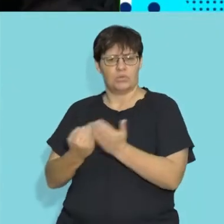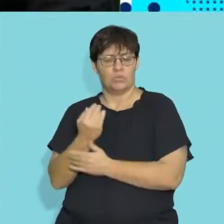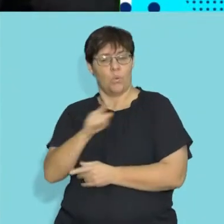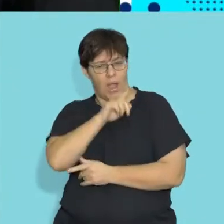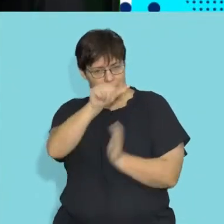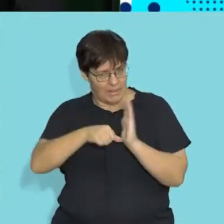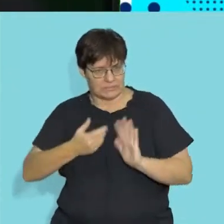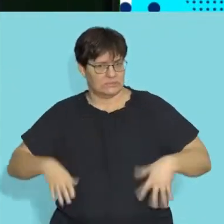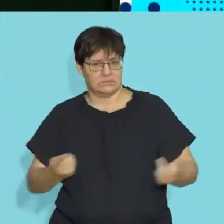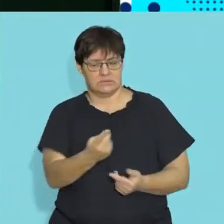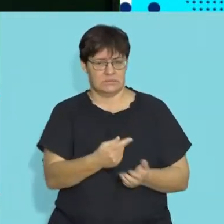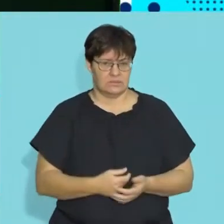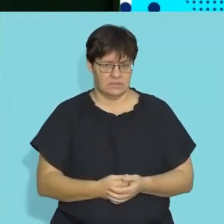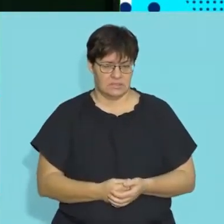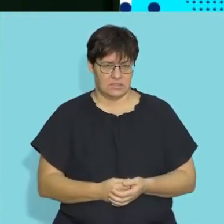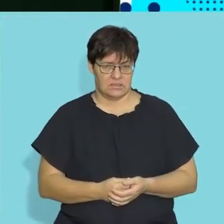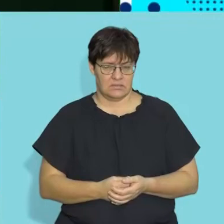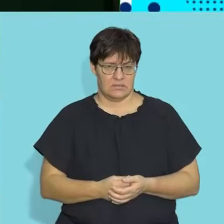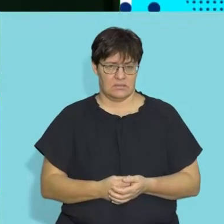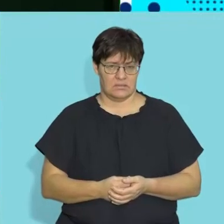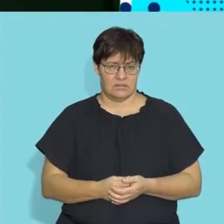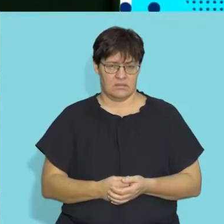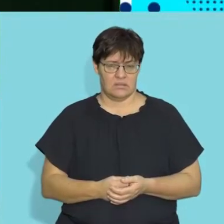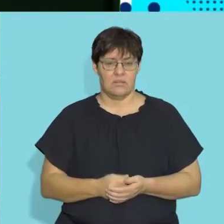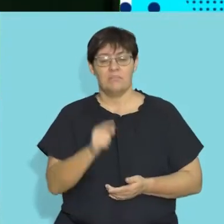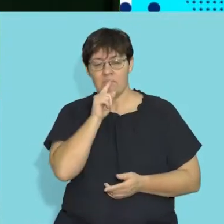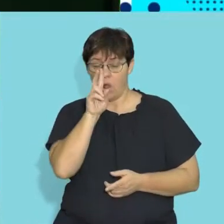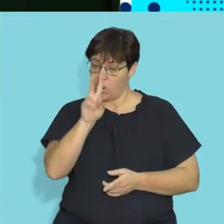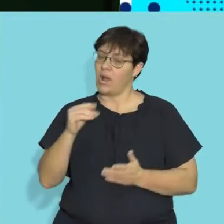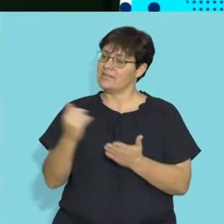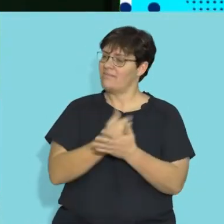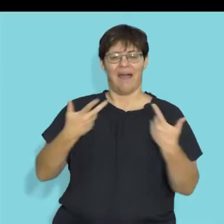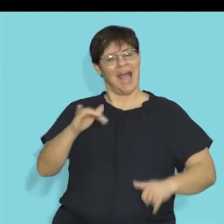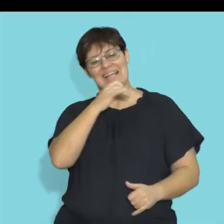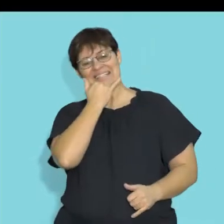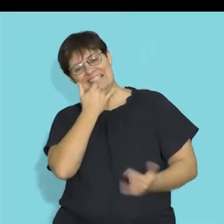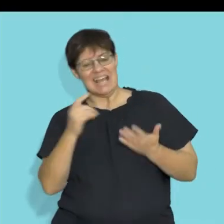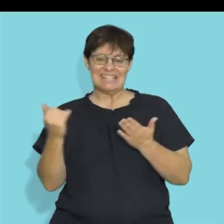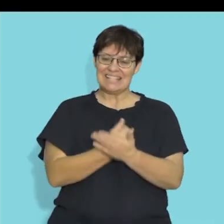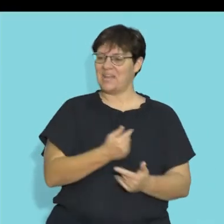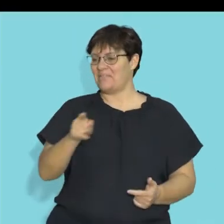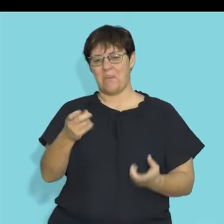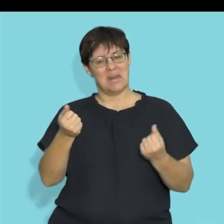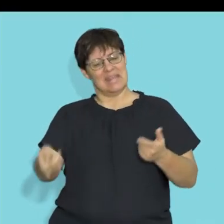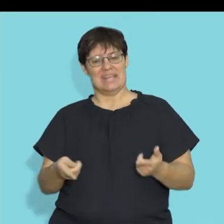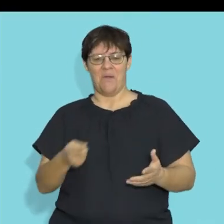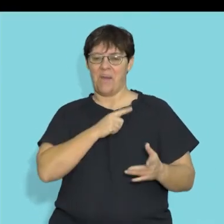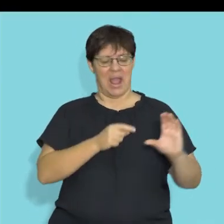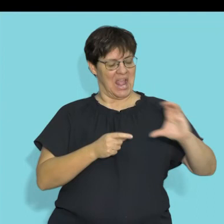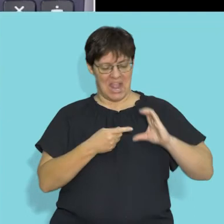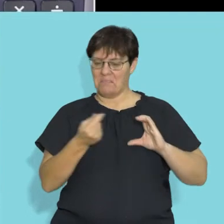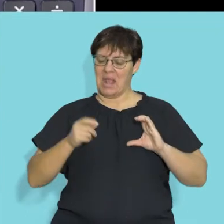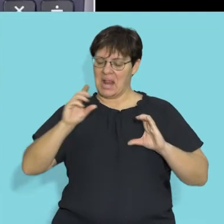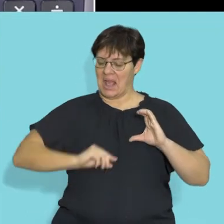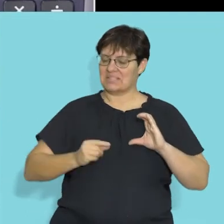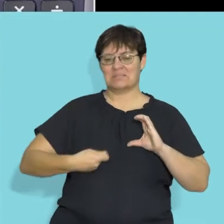long run, this may look like a saving. Let's look at it one more time. Here, if you take this figure here